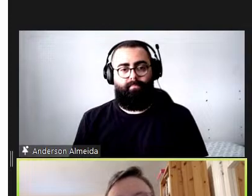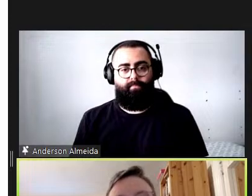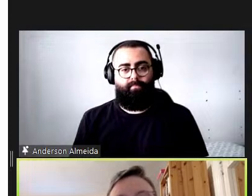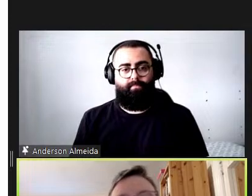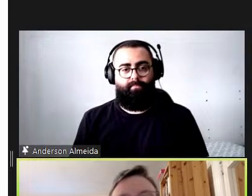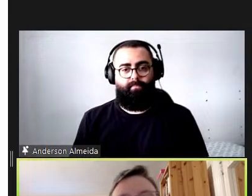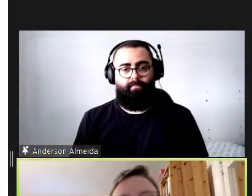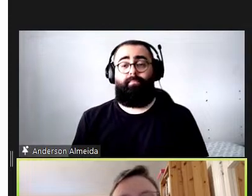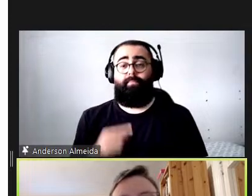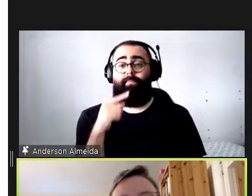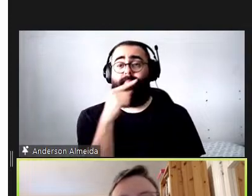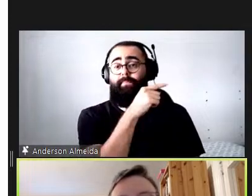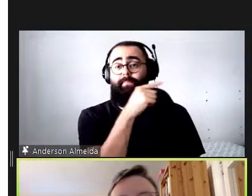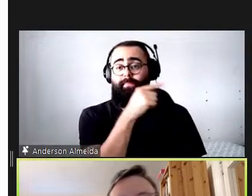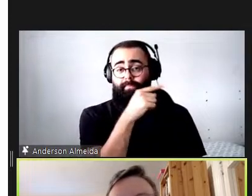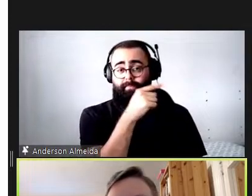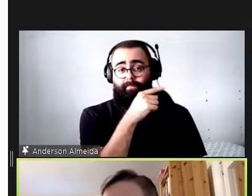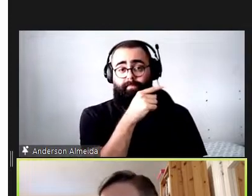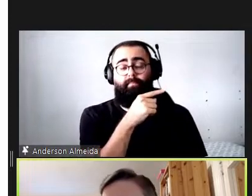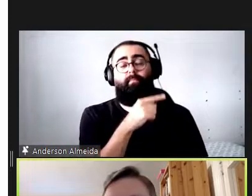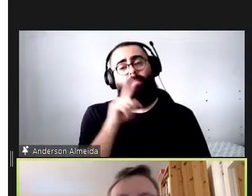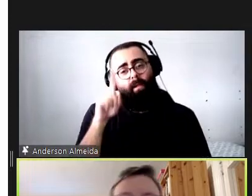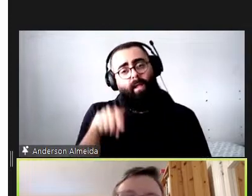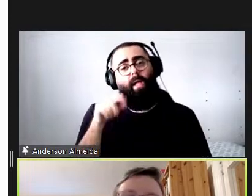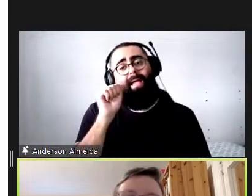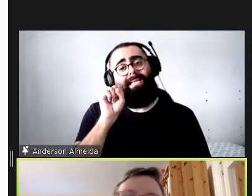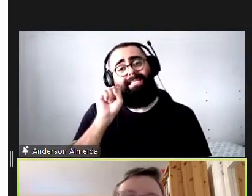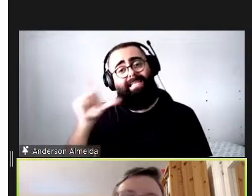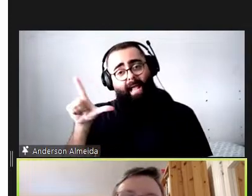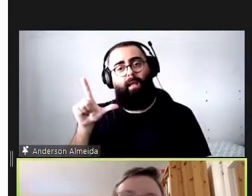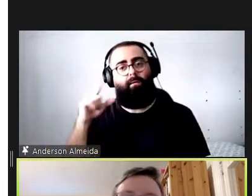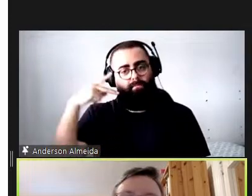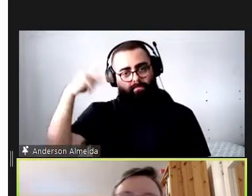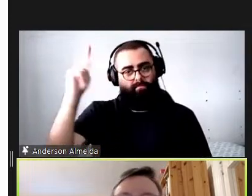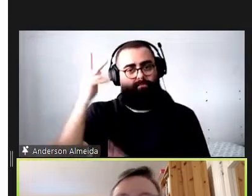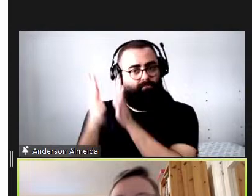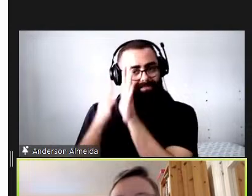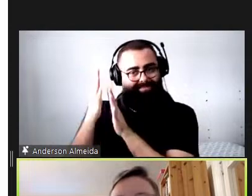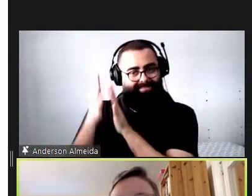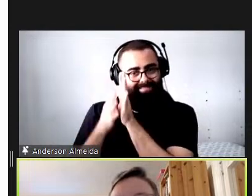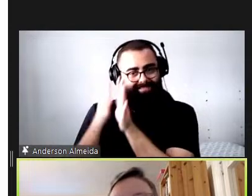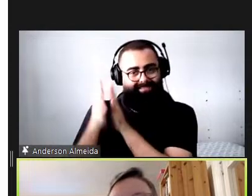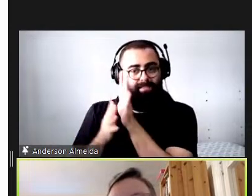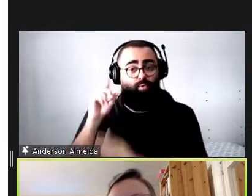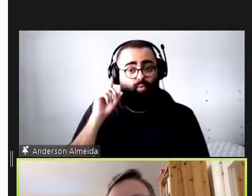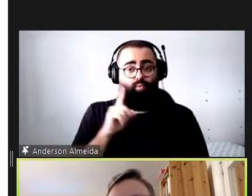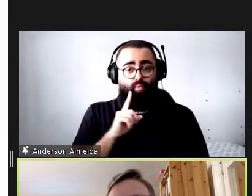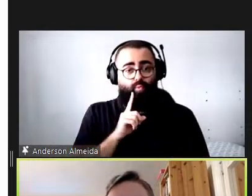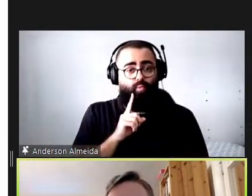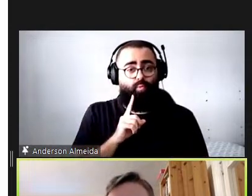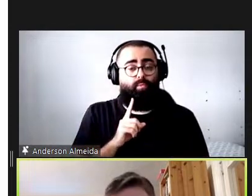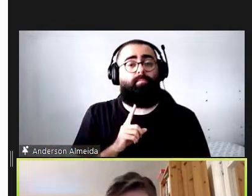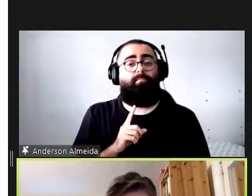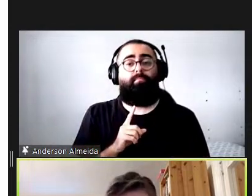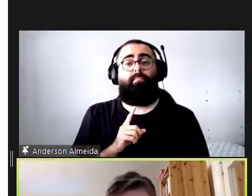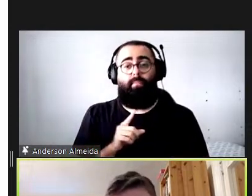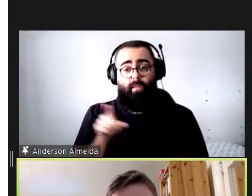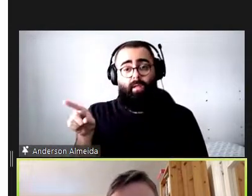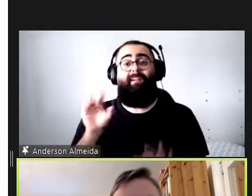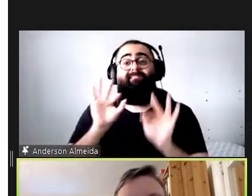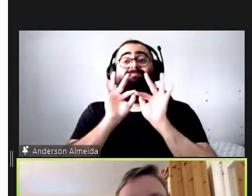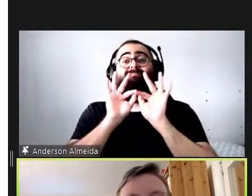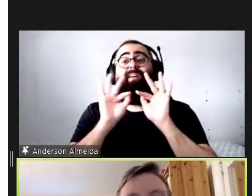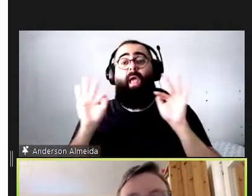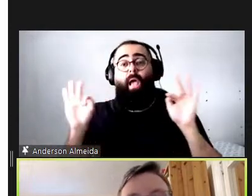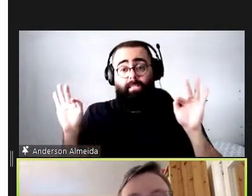This is one of our ASL signers who is producing that phrase